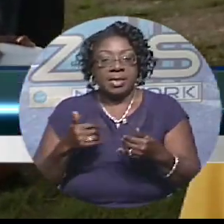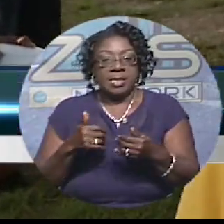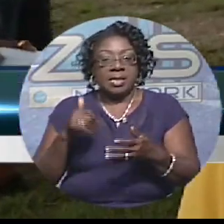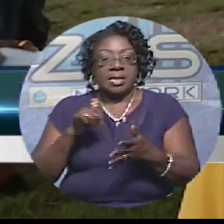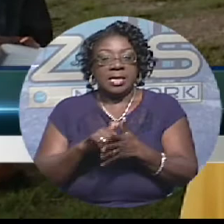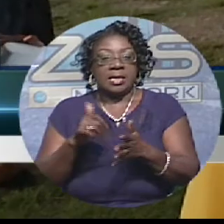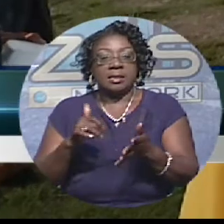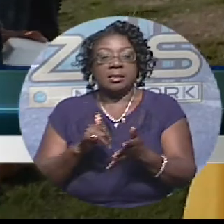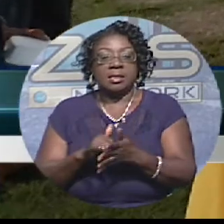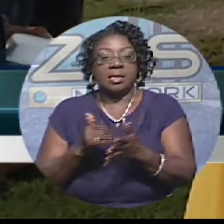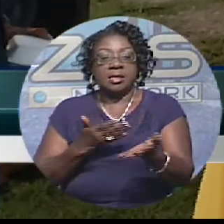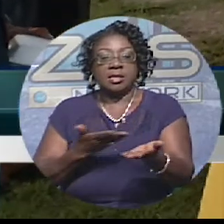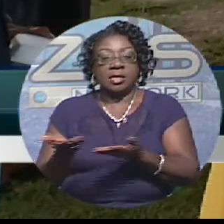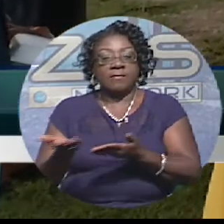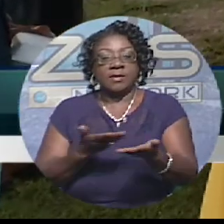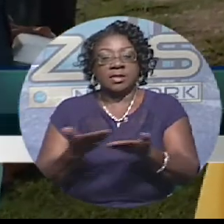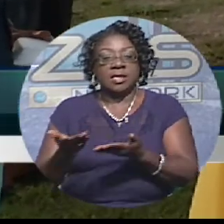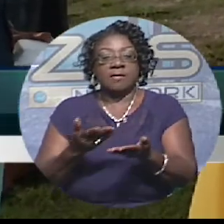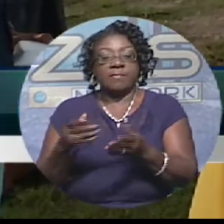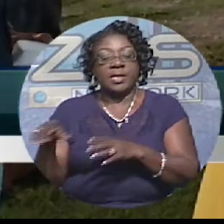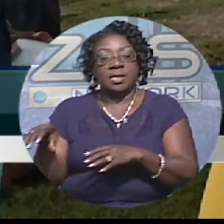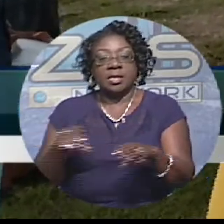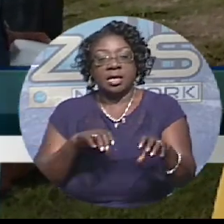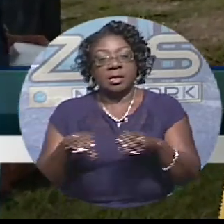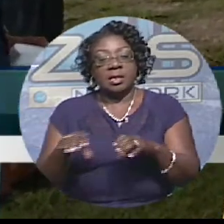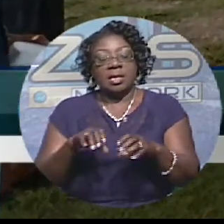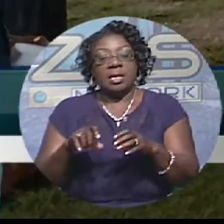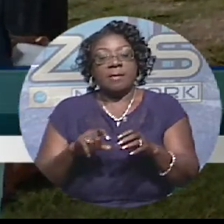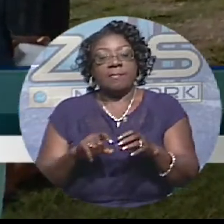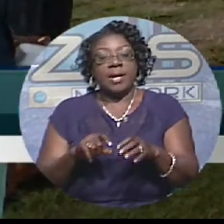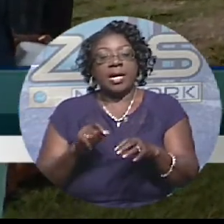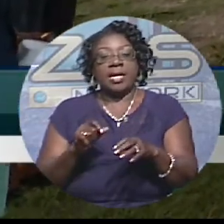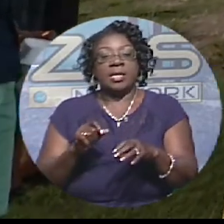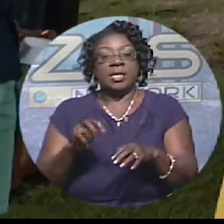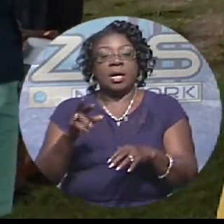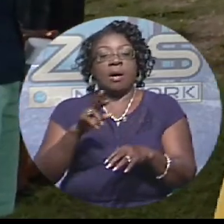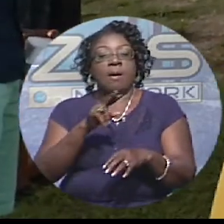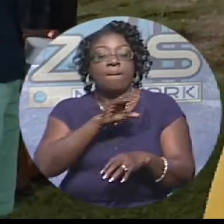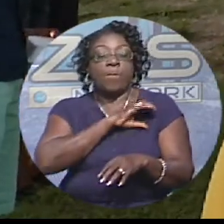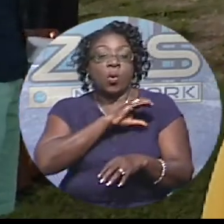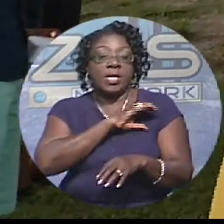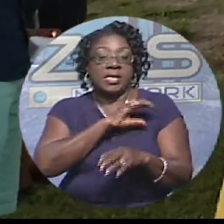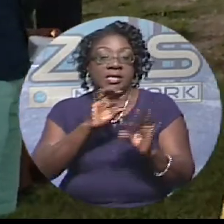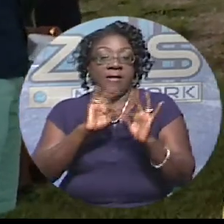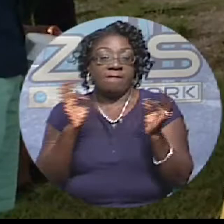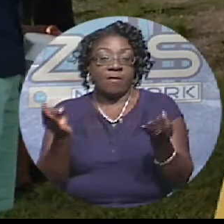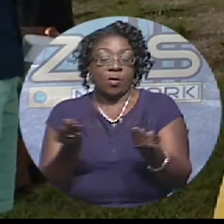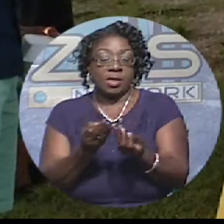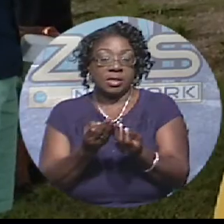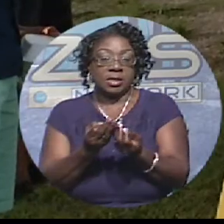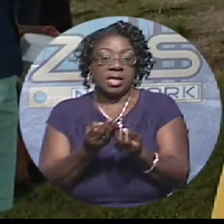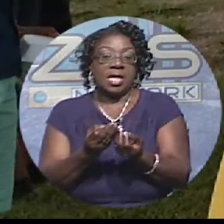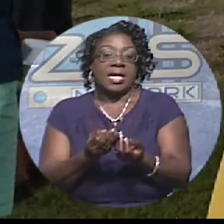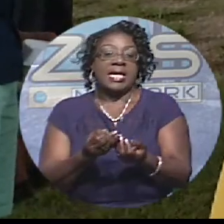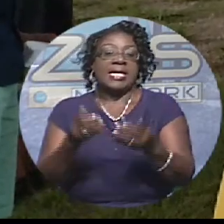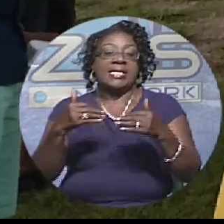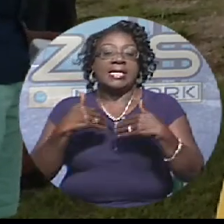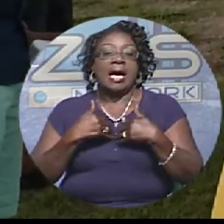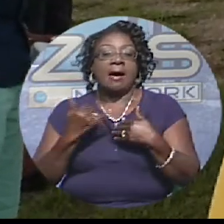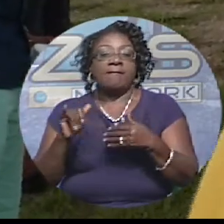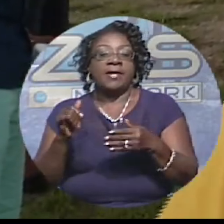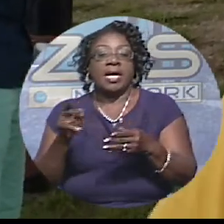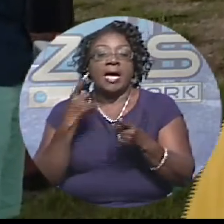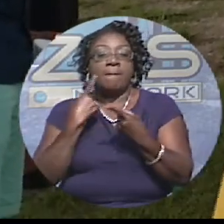by ourselves from a policy perspective and by the Royal Bahamas Police Force appear to be having a positive